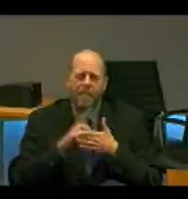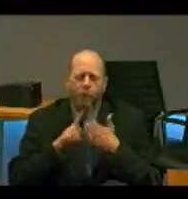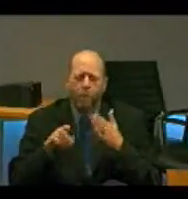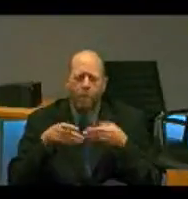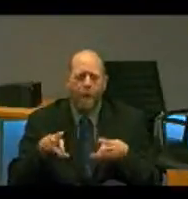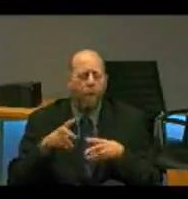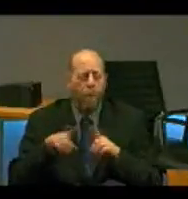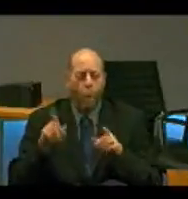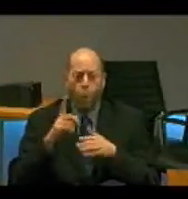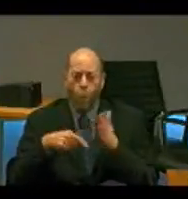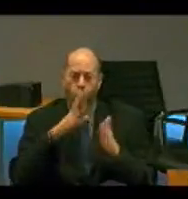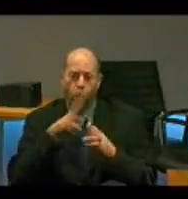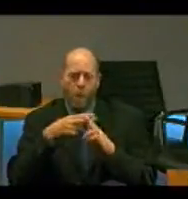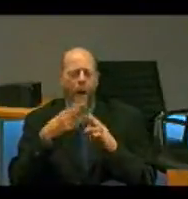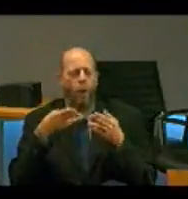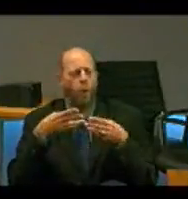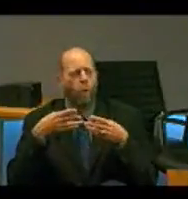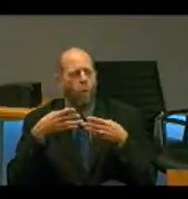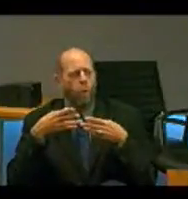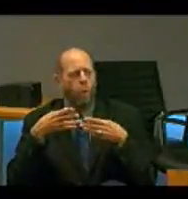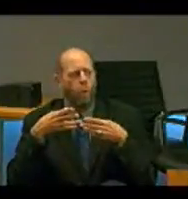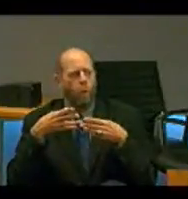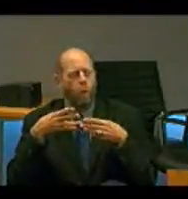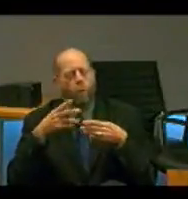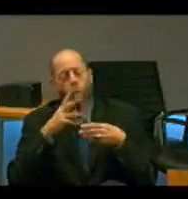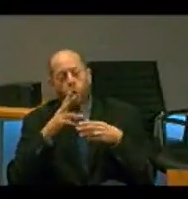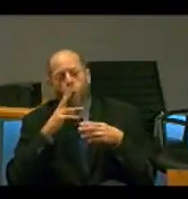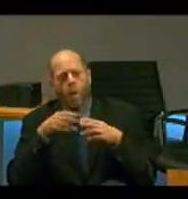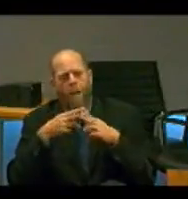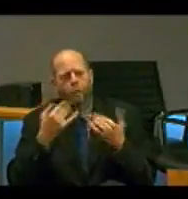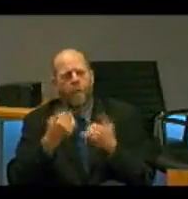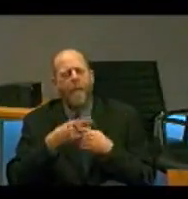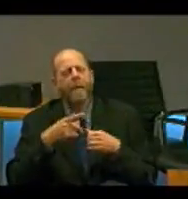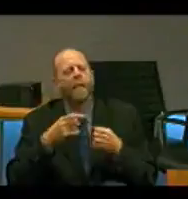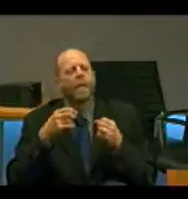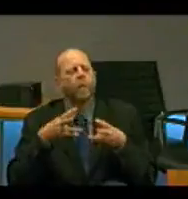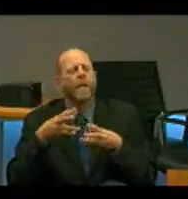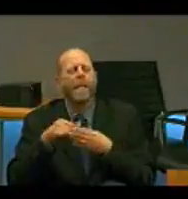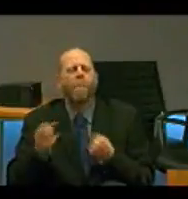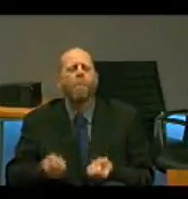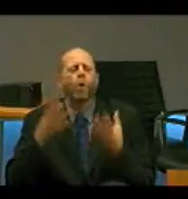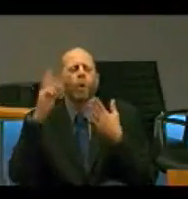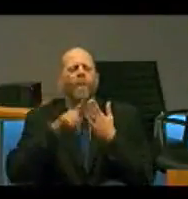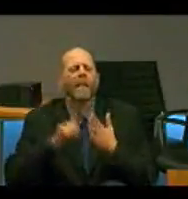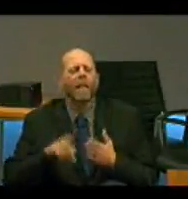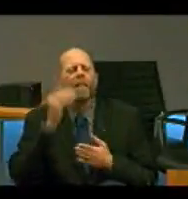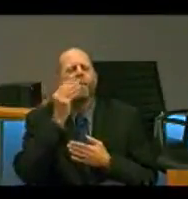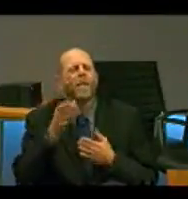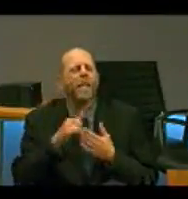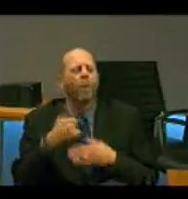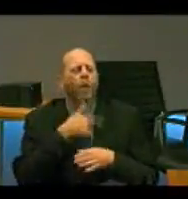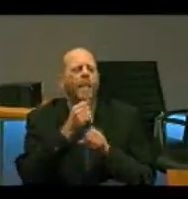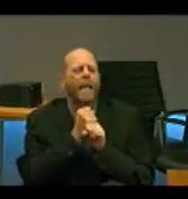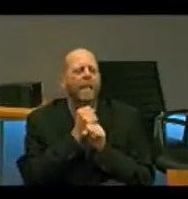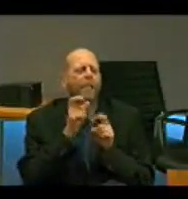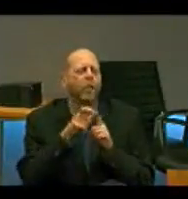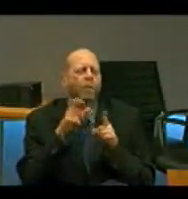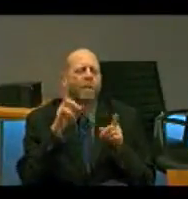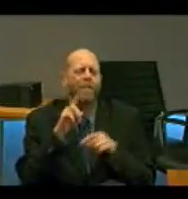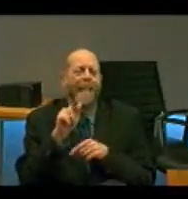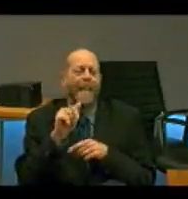And what we're talking about today is the ways in which multiple investigations, the information that we're getting in terms of